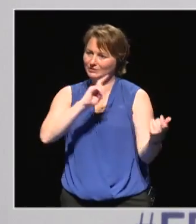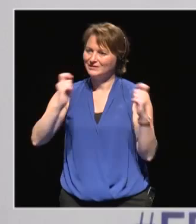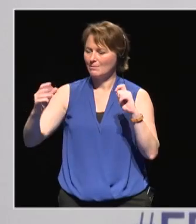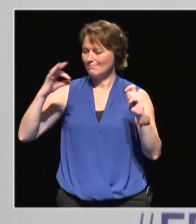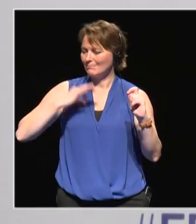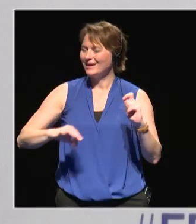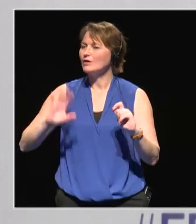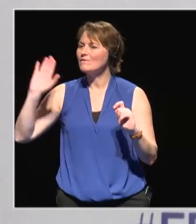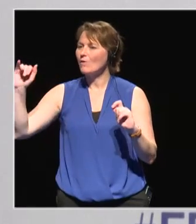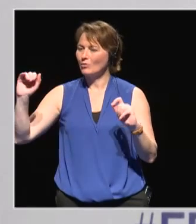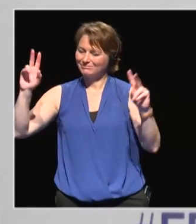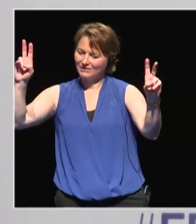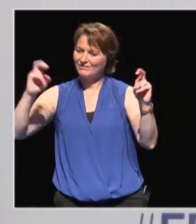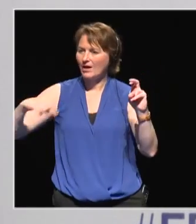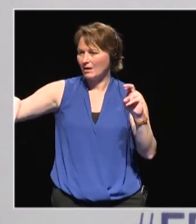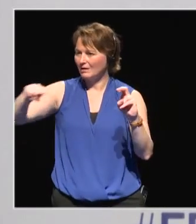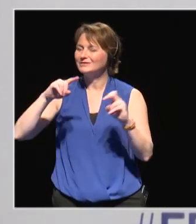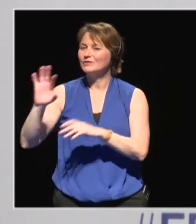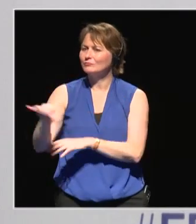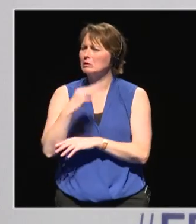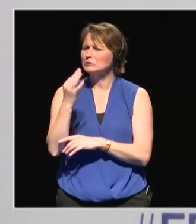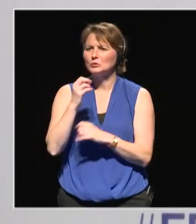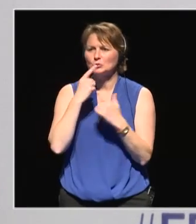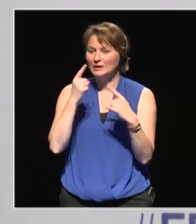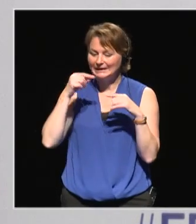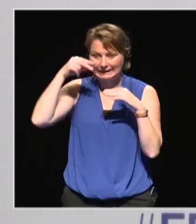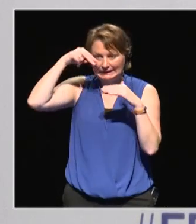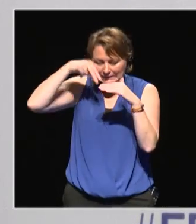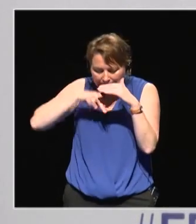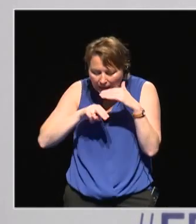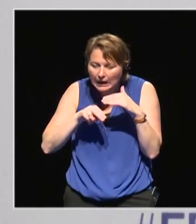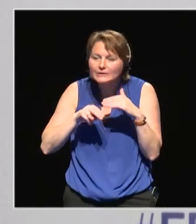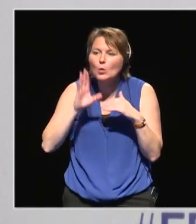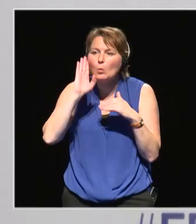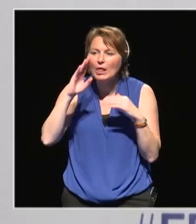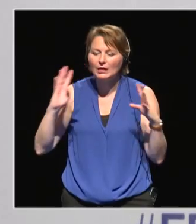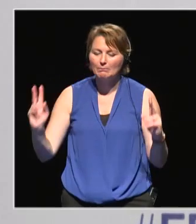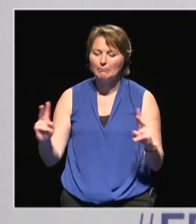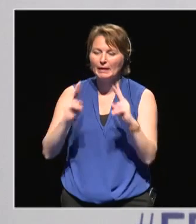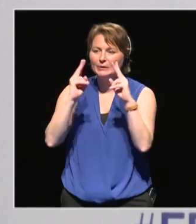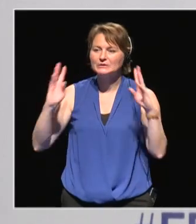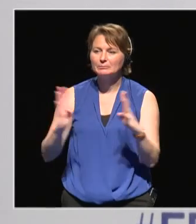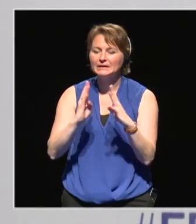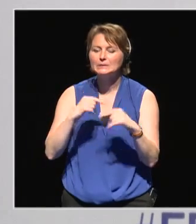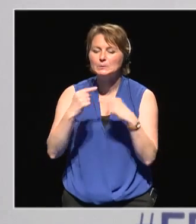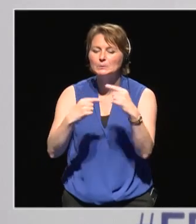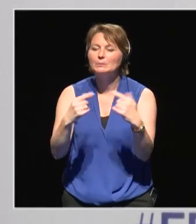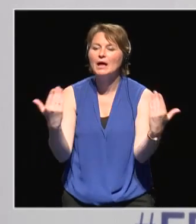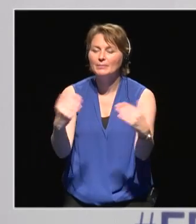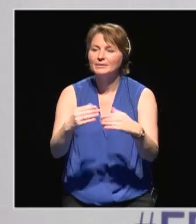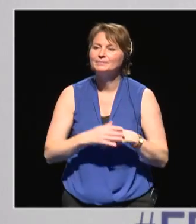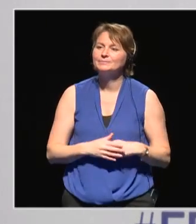Foreign Affairs in France and has an inside track to what is going on in Paris and will be able to tell us. And then, unfortunately,